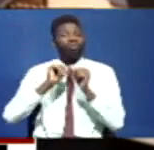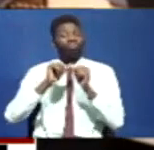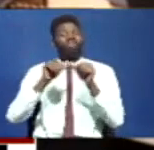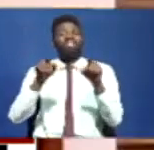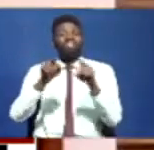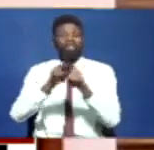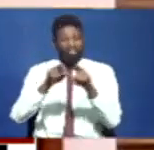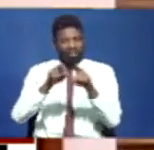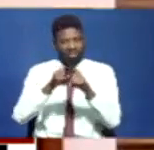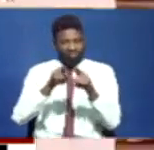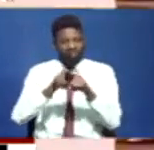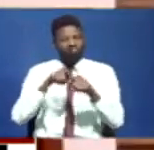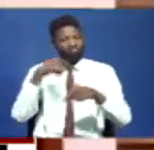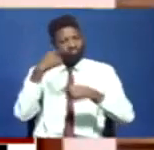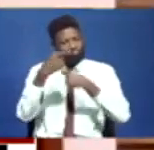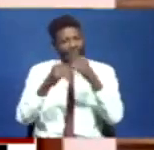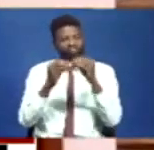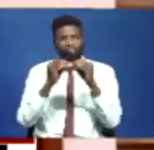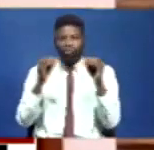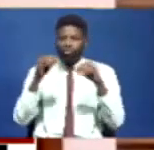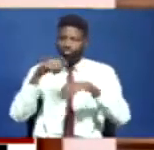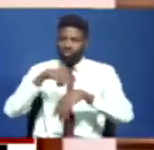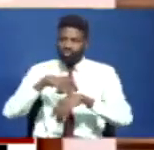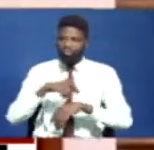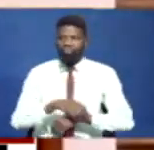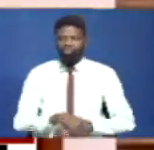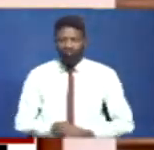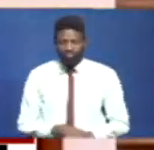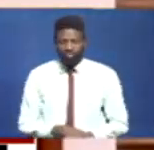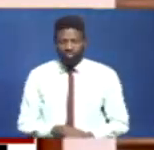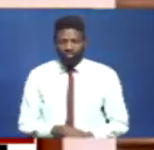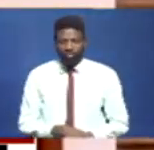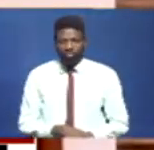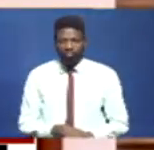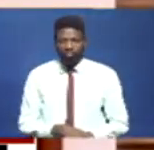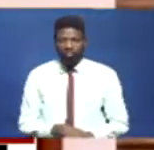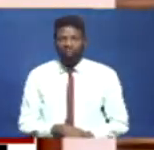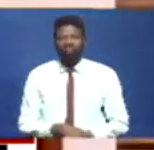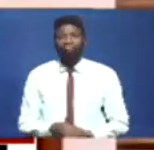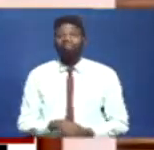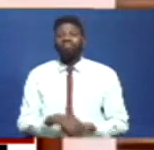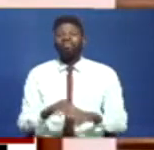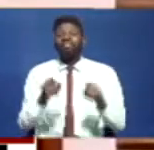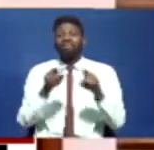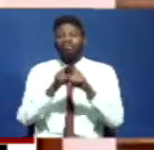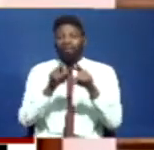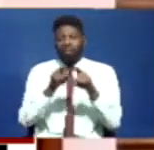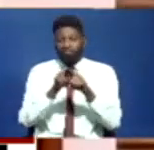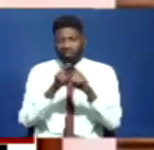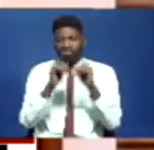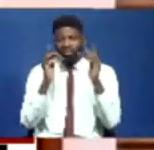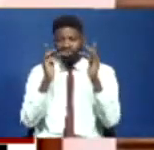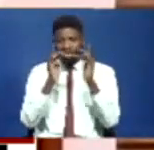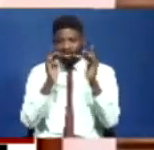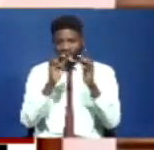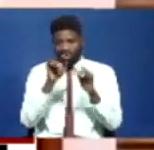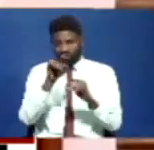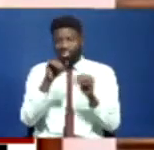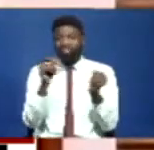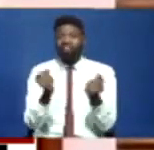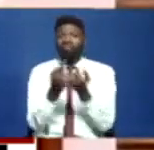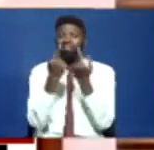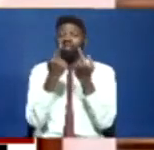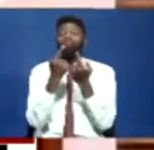an online human transmission of events they